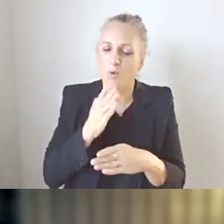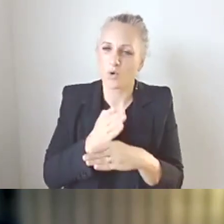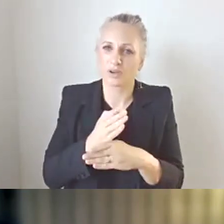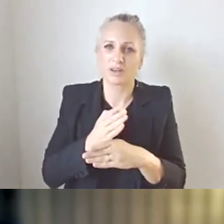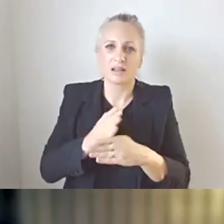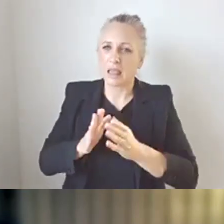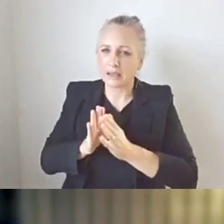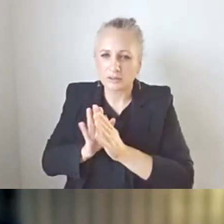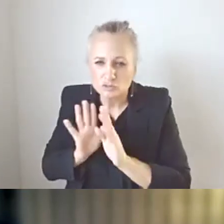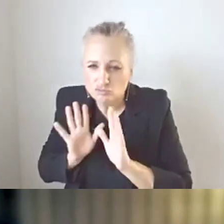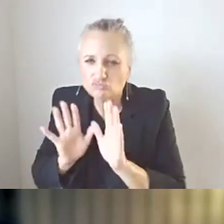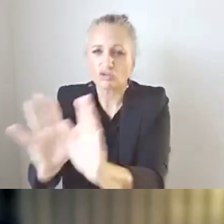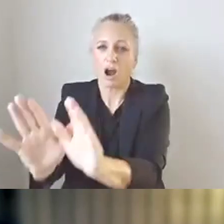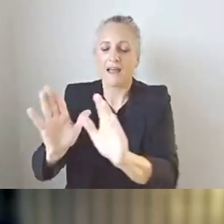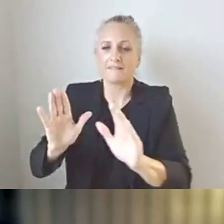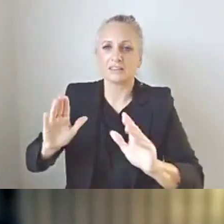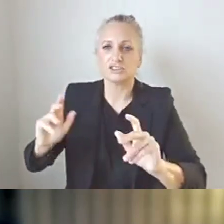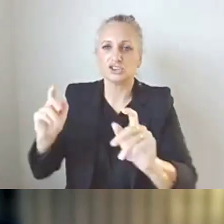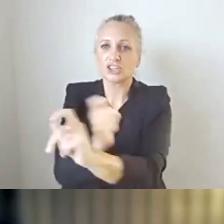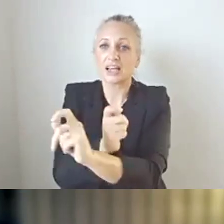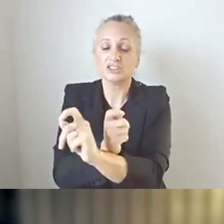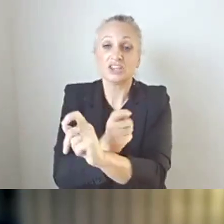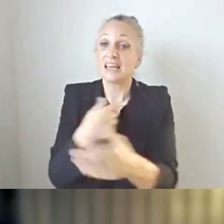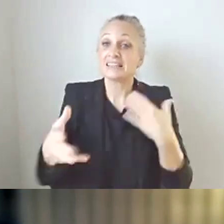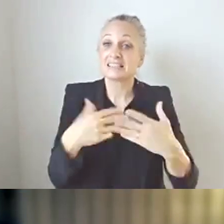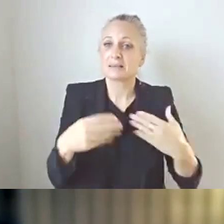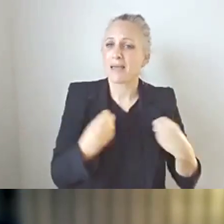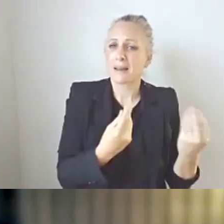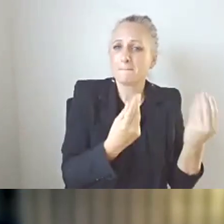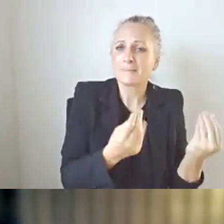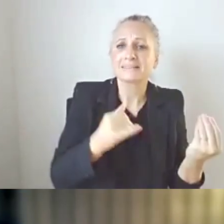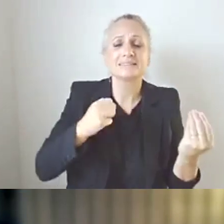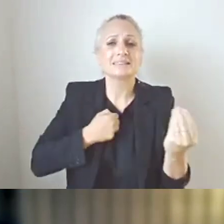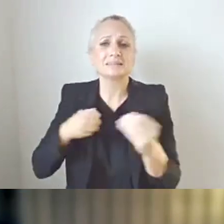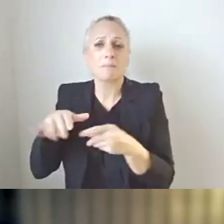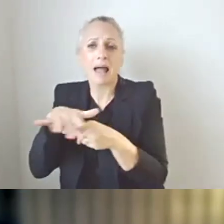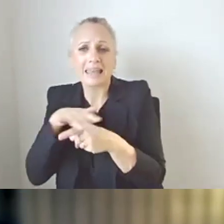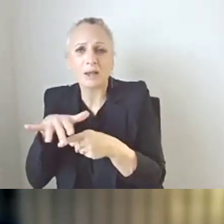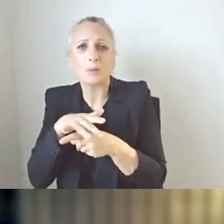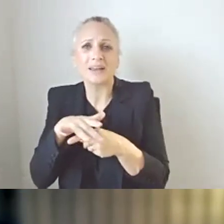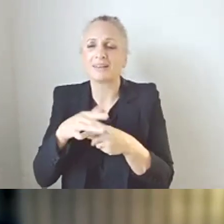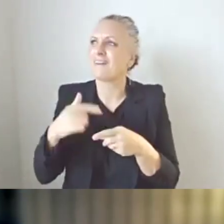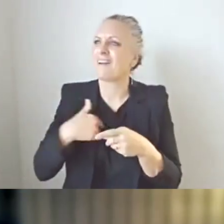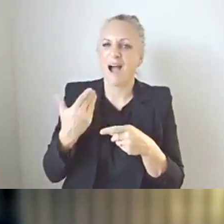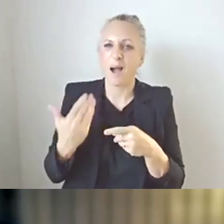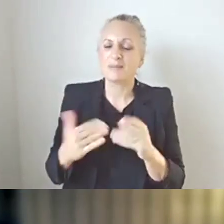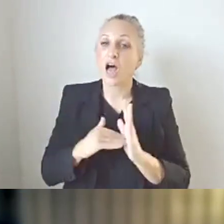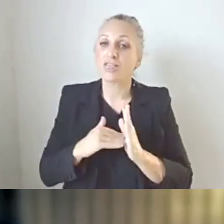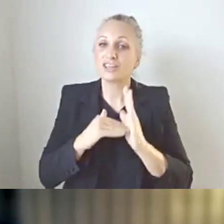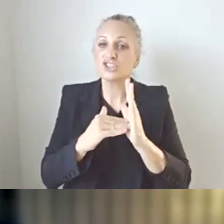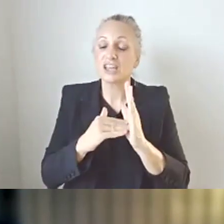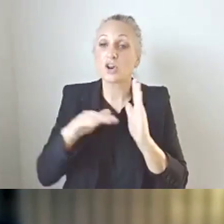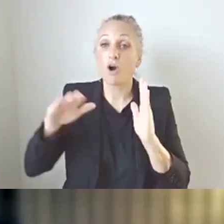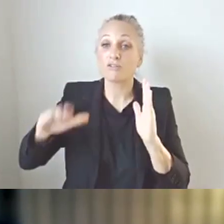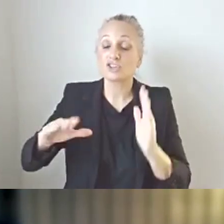business, whether it's within my iwi, whether it's, I'm now the chair of Child Cancer Foundation because of what